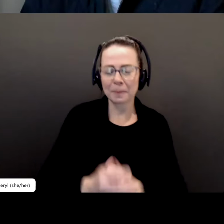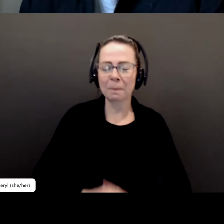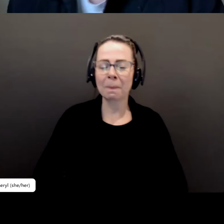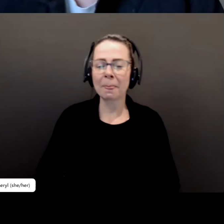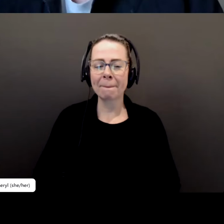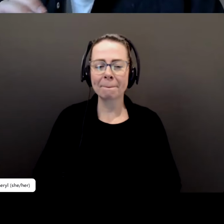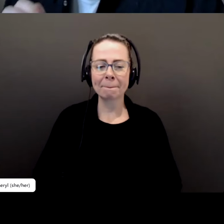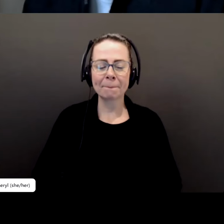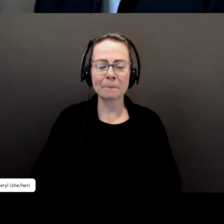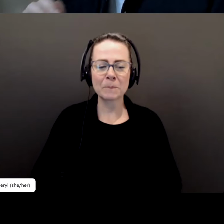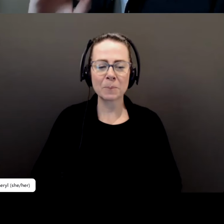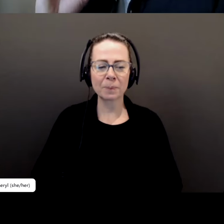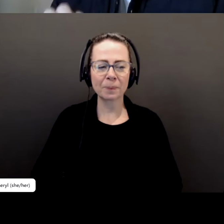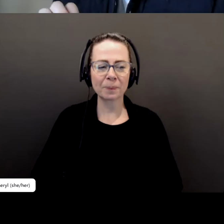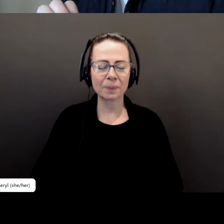couple